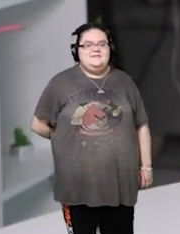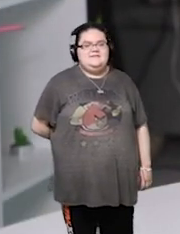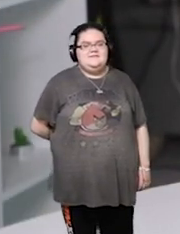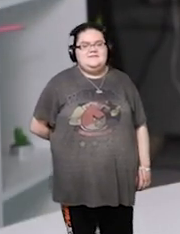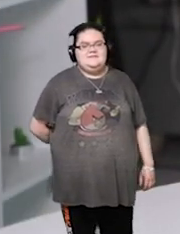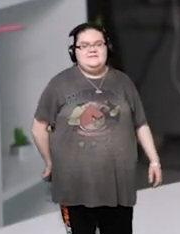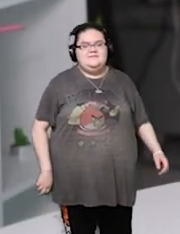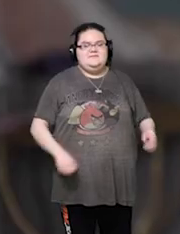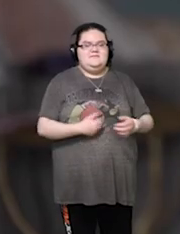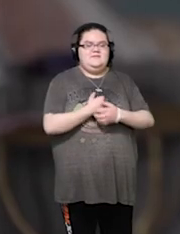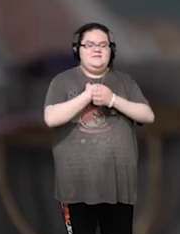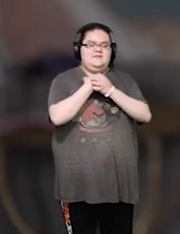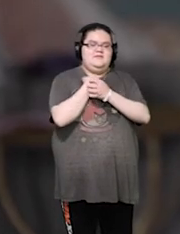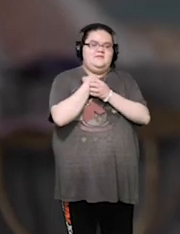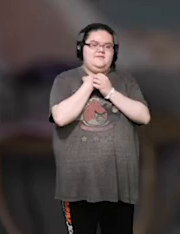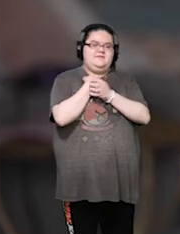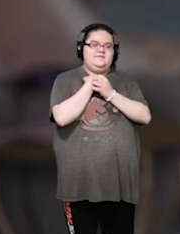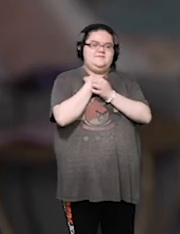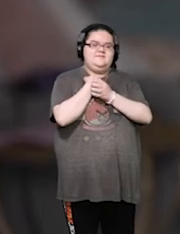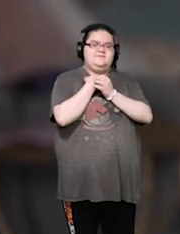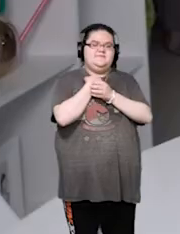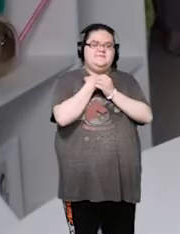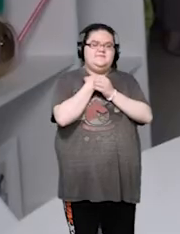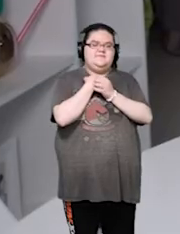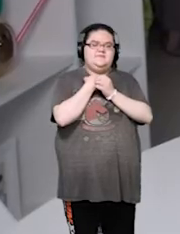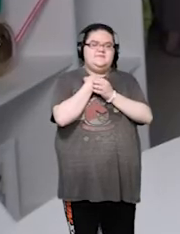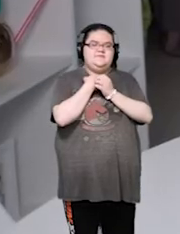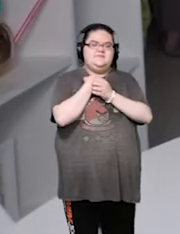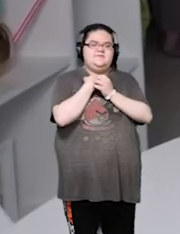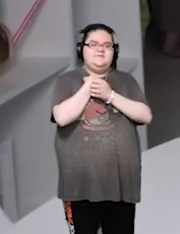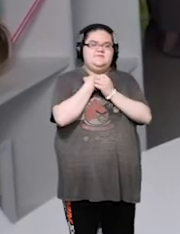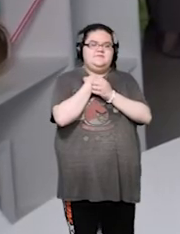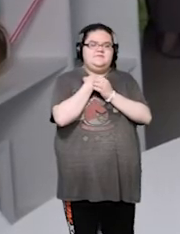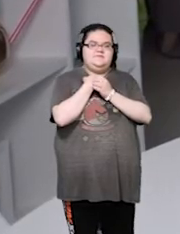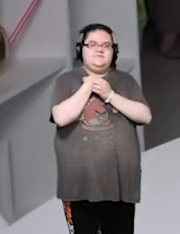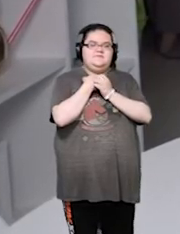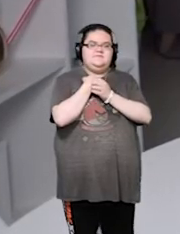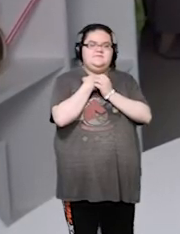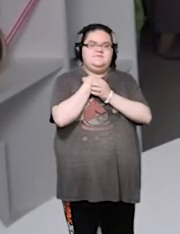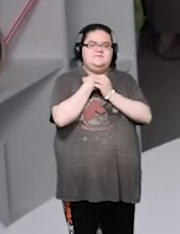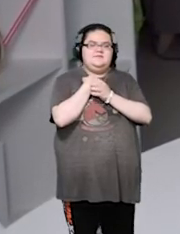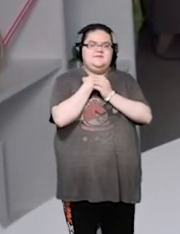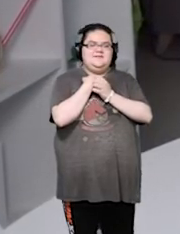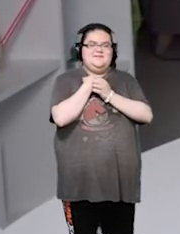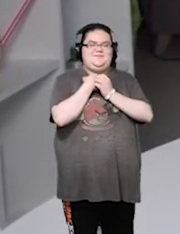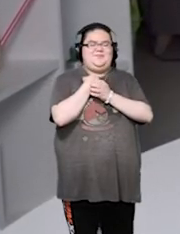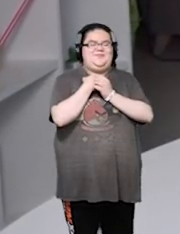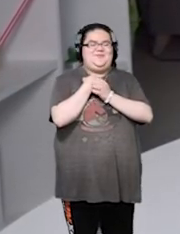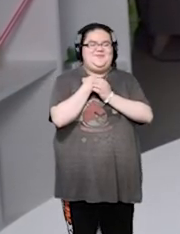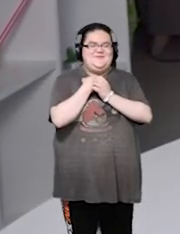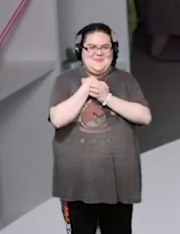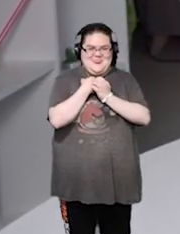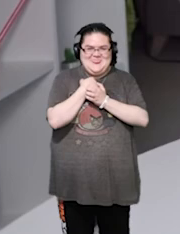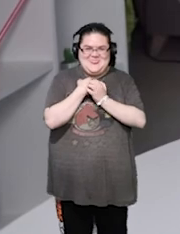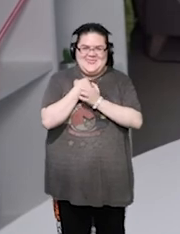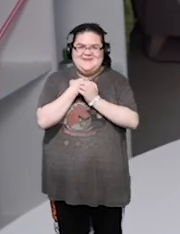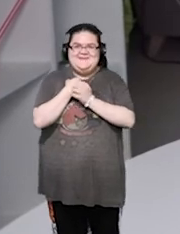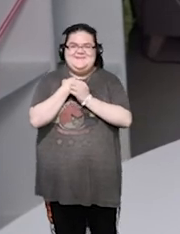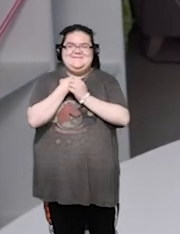Okay, I was like, I don't know what this is. Could be a moisturizer? It is a moisturizer, right? Yes. Am I moisturizing my face with like an ass moisturizer or something?